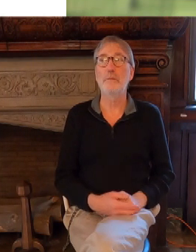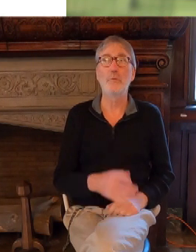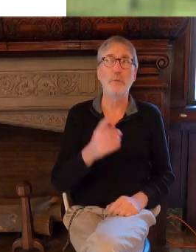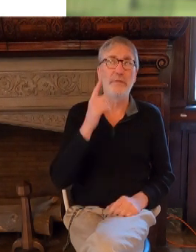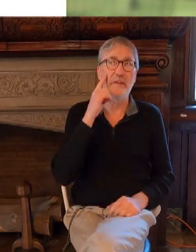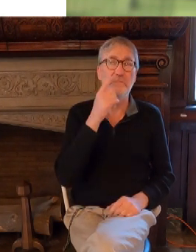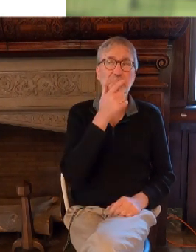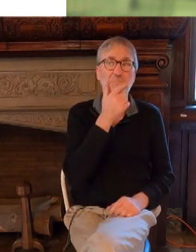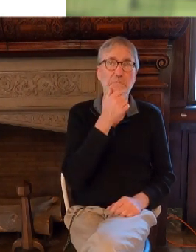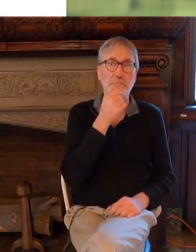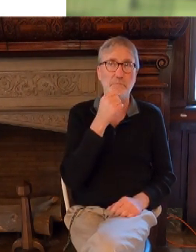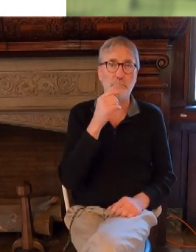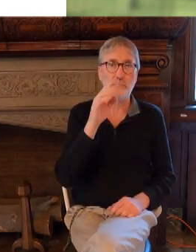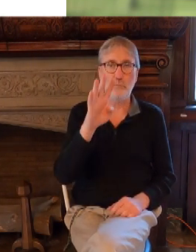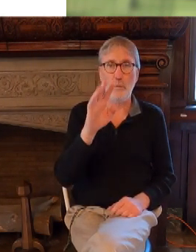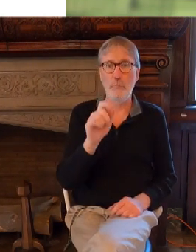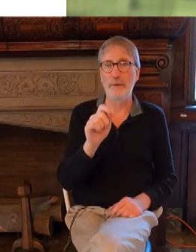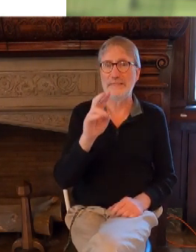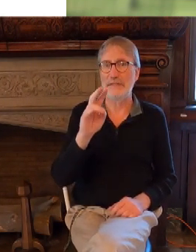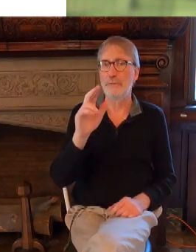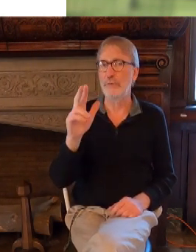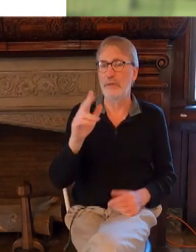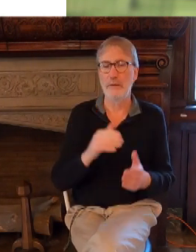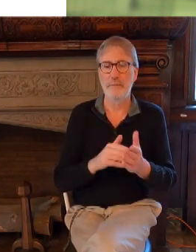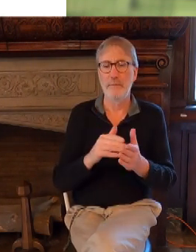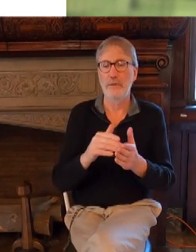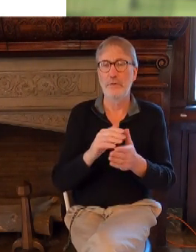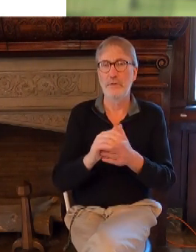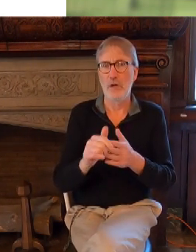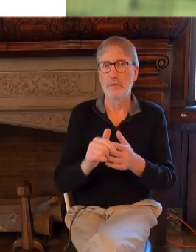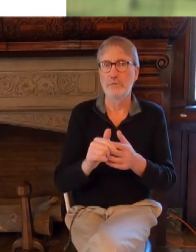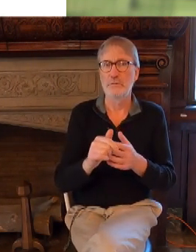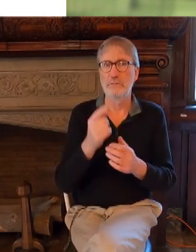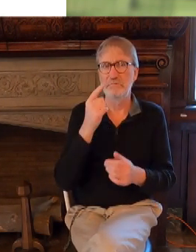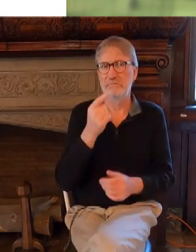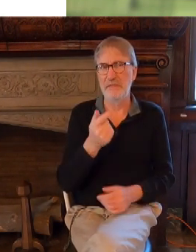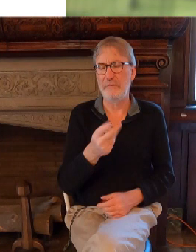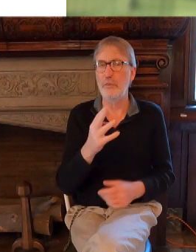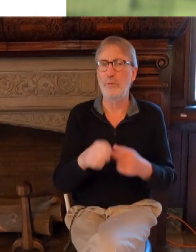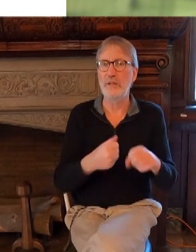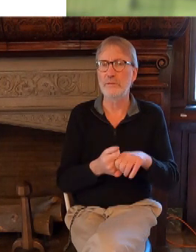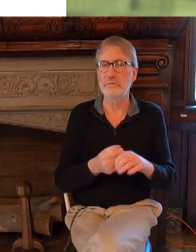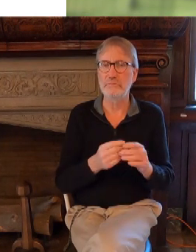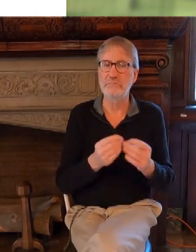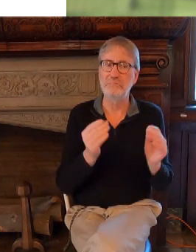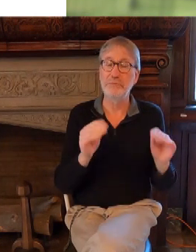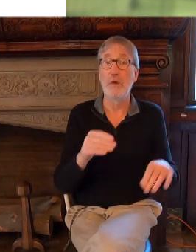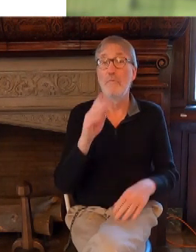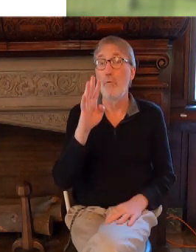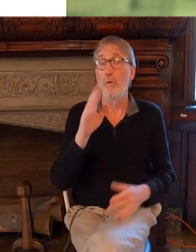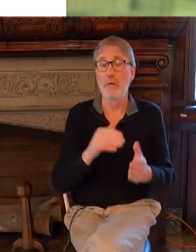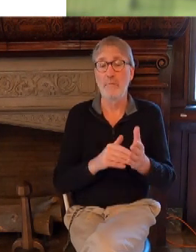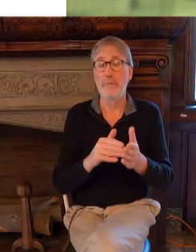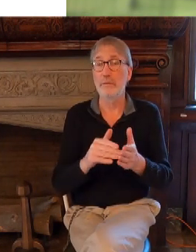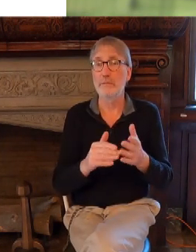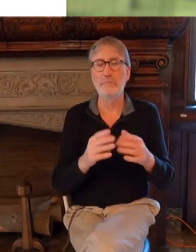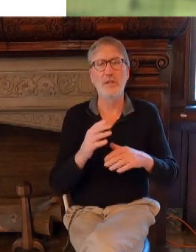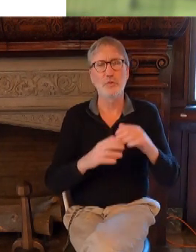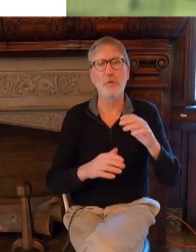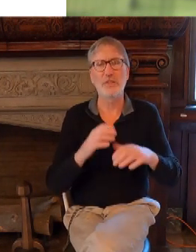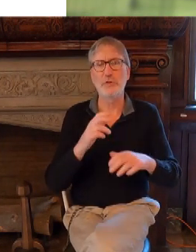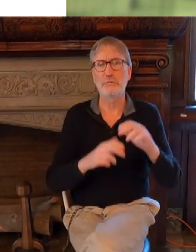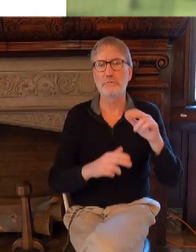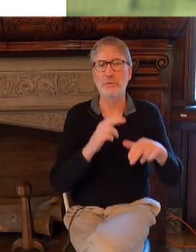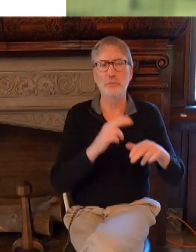invest $4.73 million into North Avenue over the next couple years. $4 million of that will be in construction